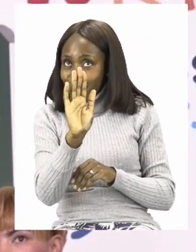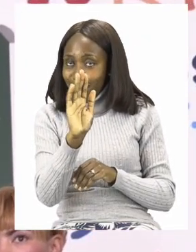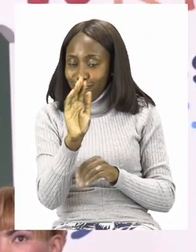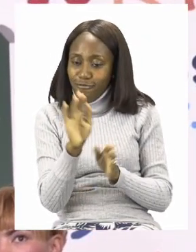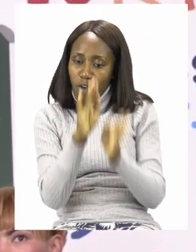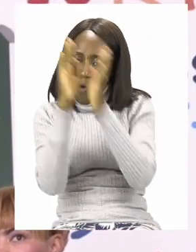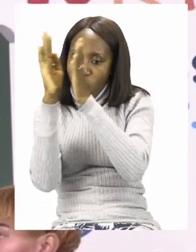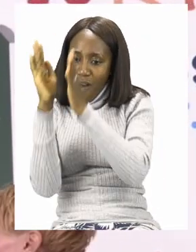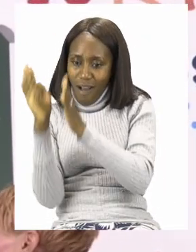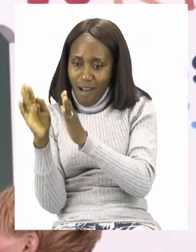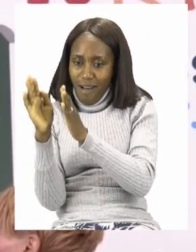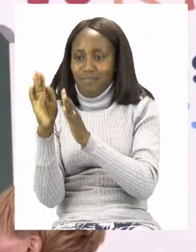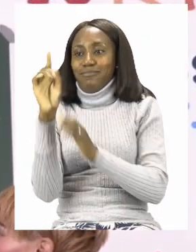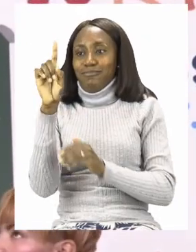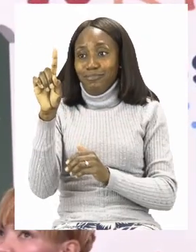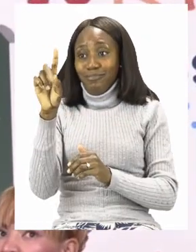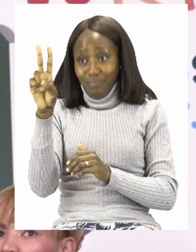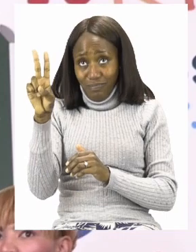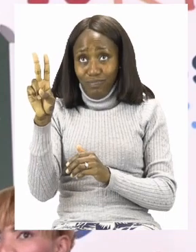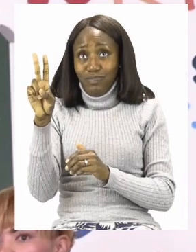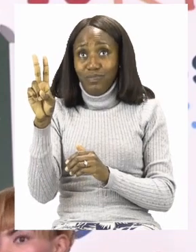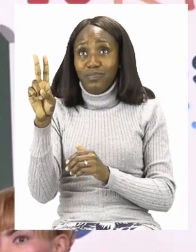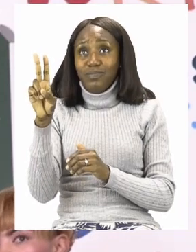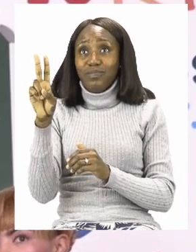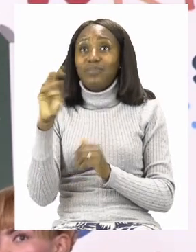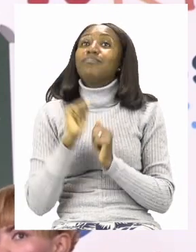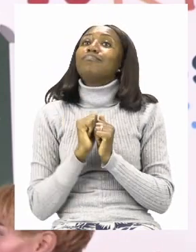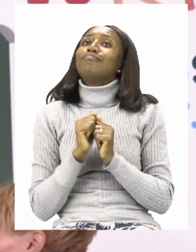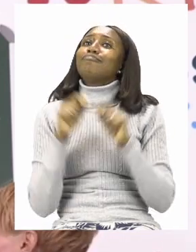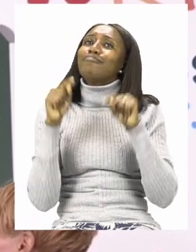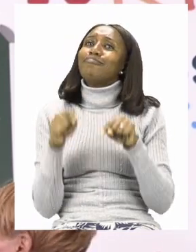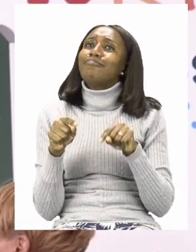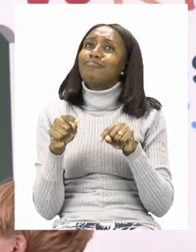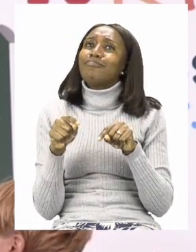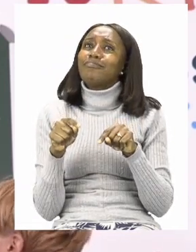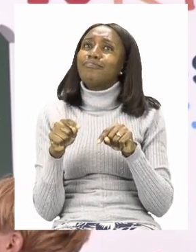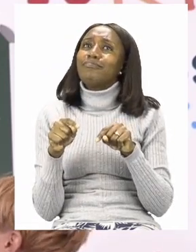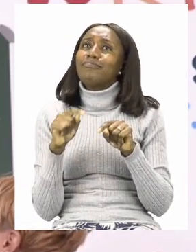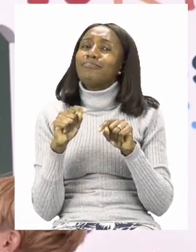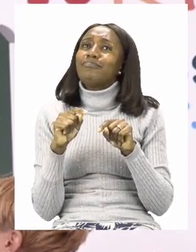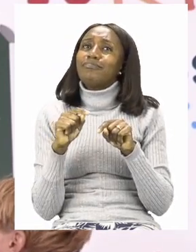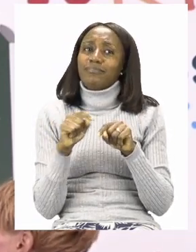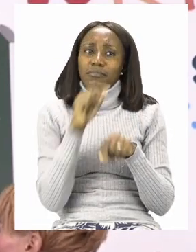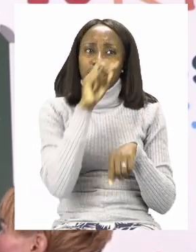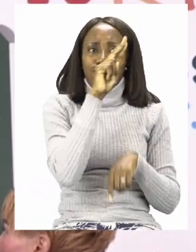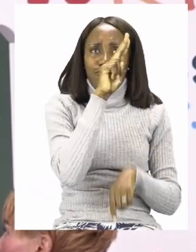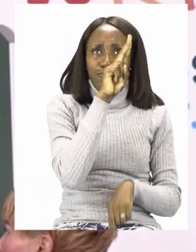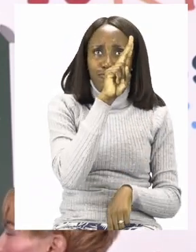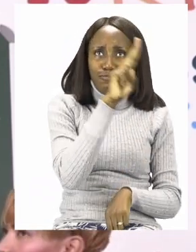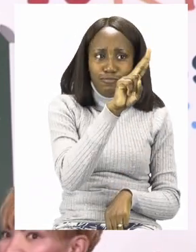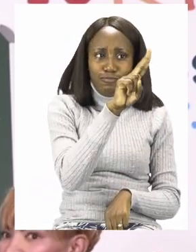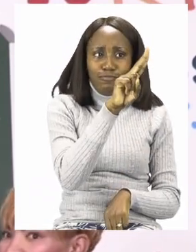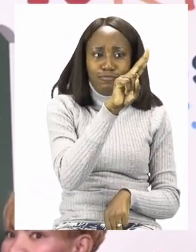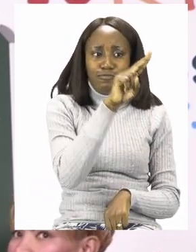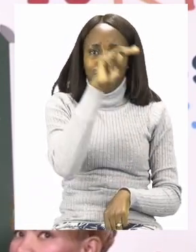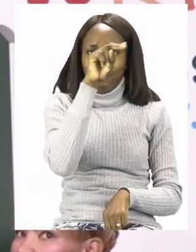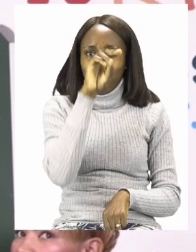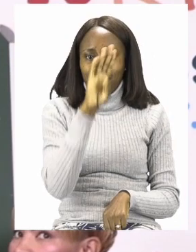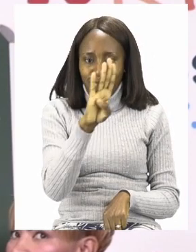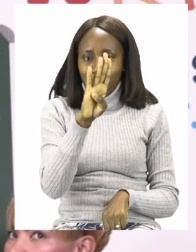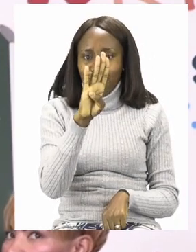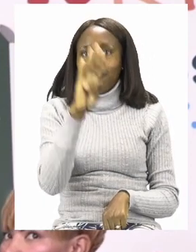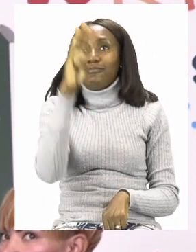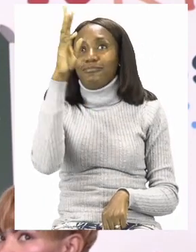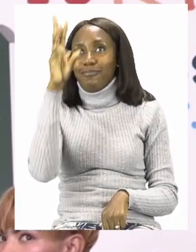counters. If we count in 2s, then we are basically going to add